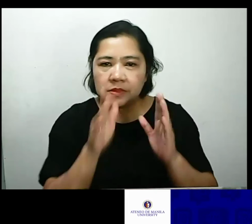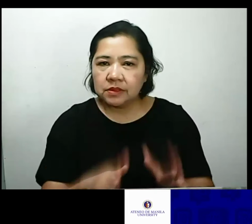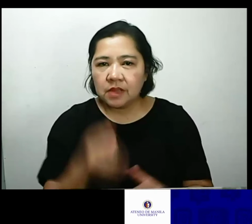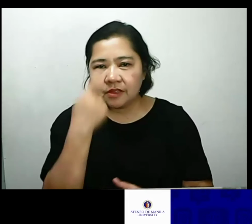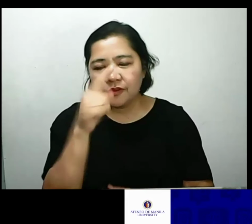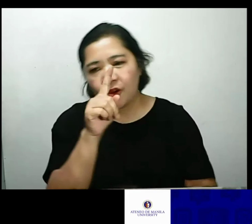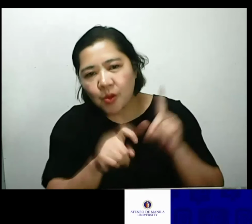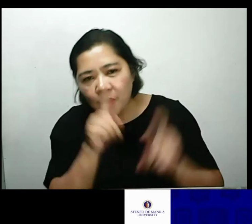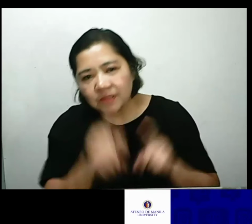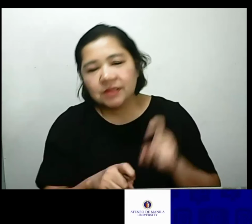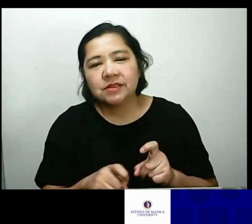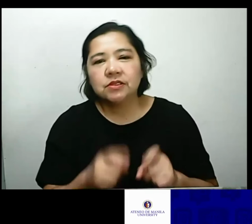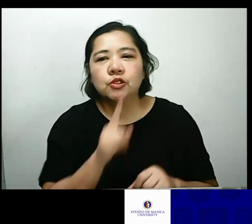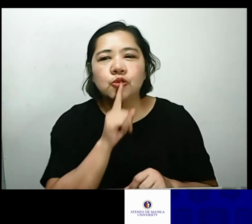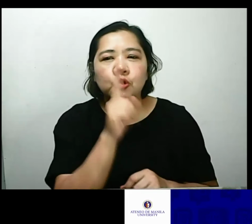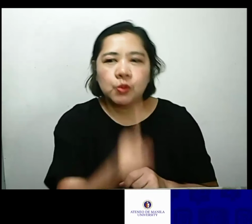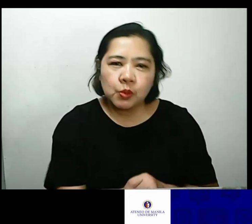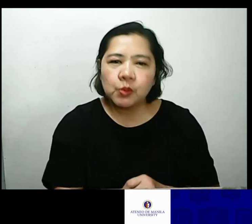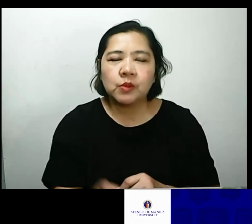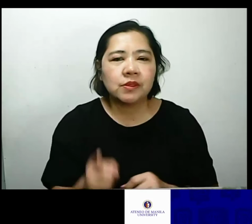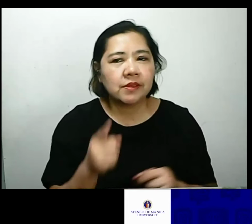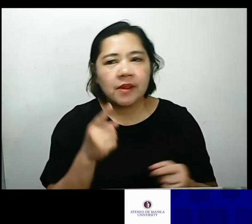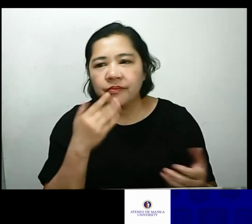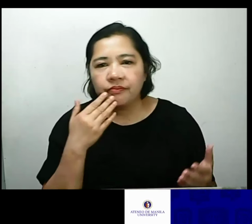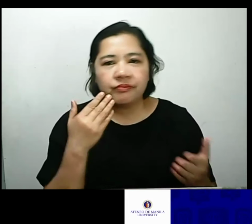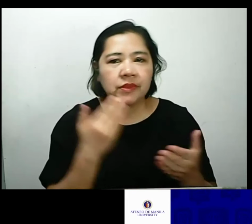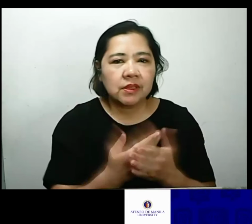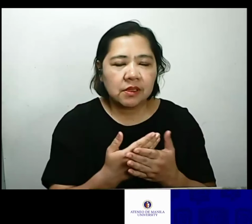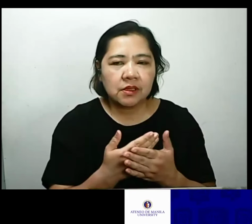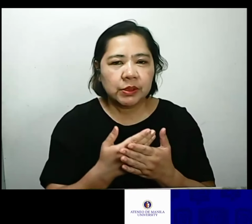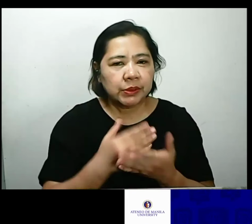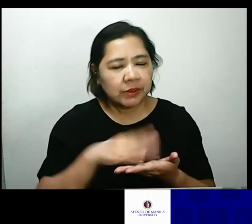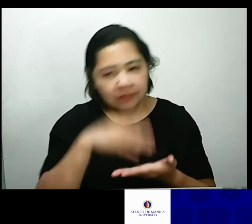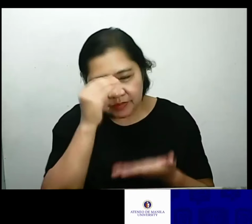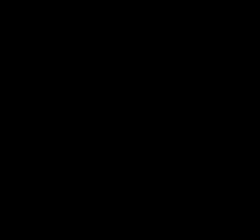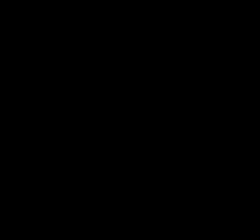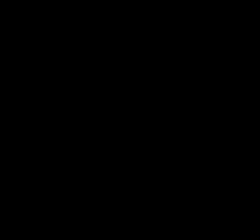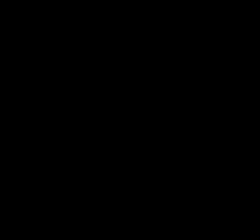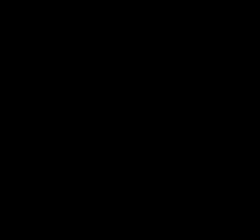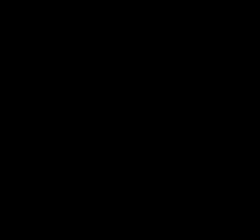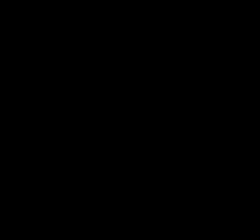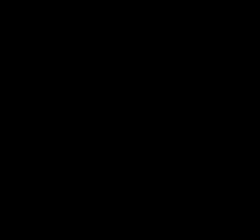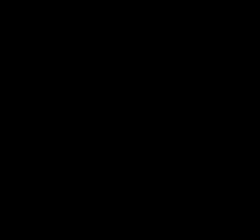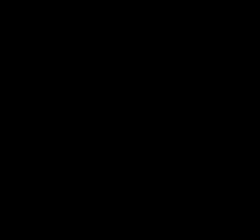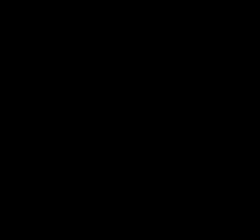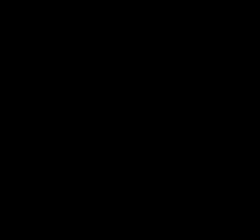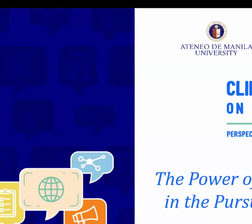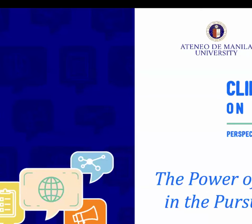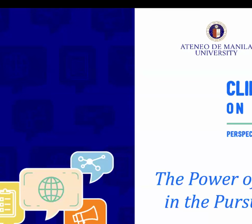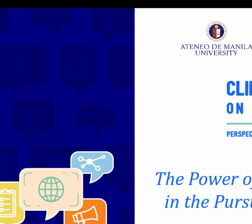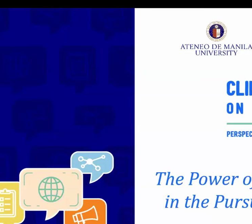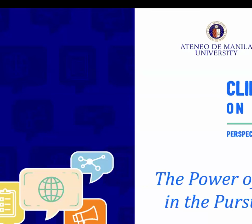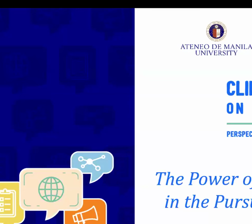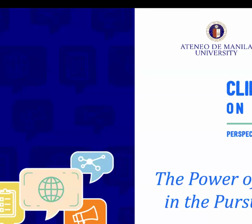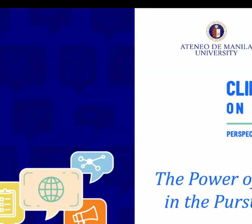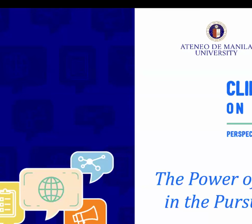very engaging open forum given the time that we had allotted for this and how many questions we were really